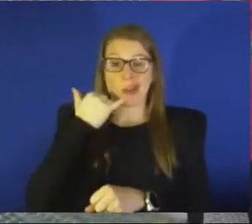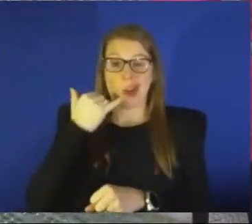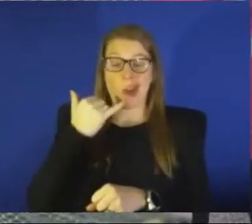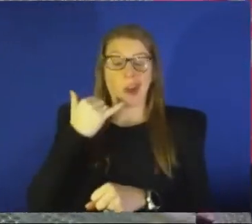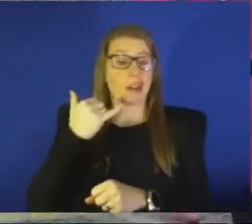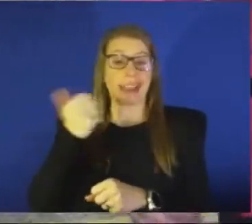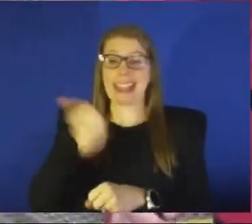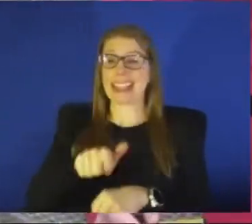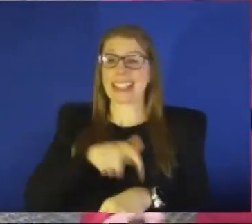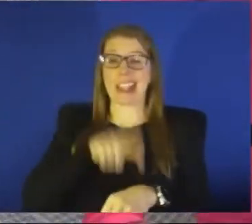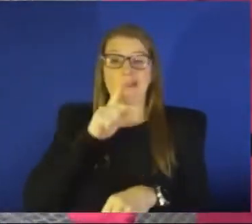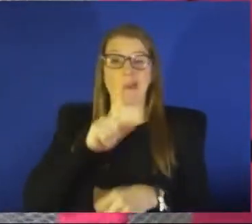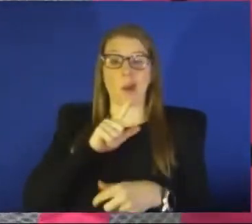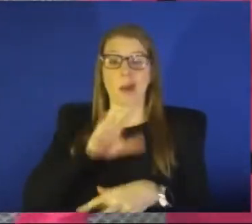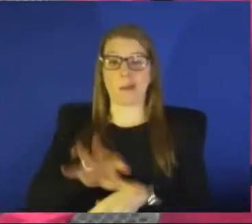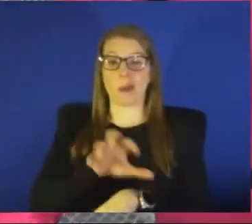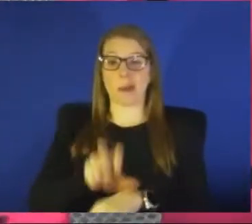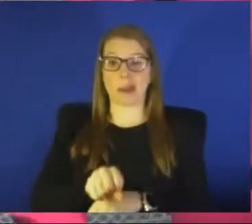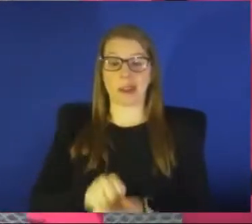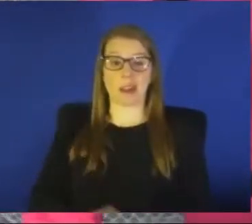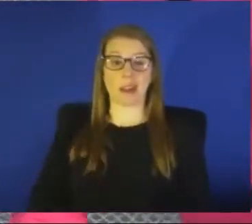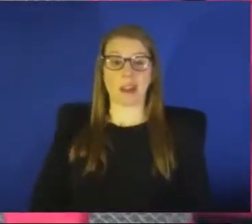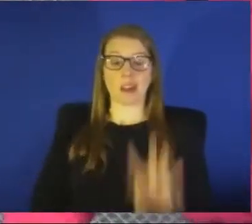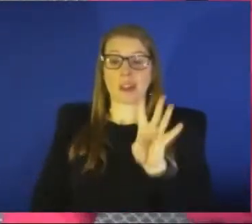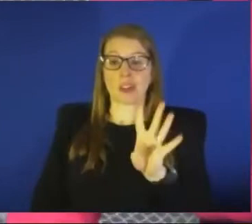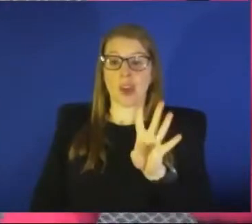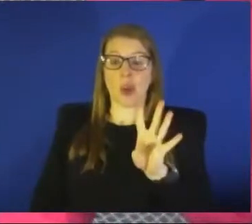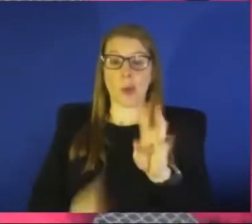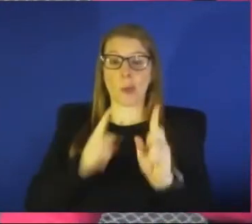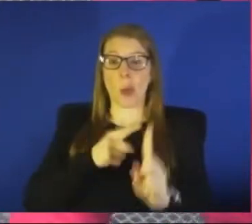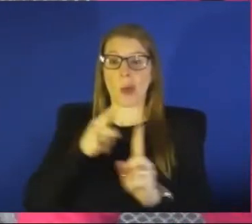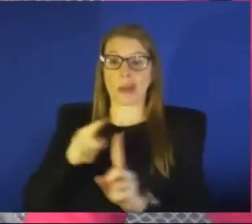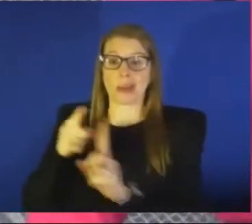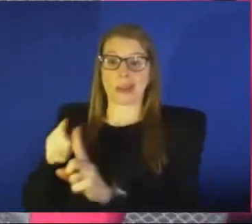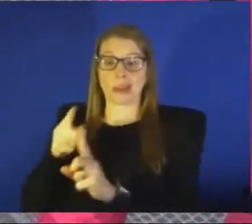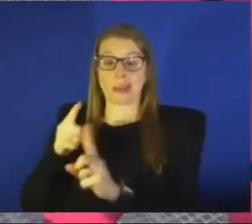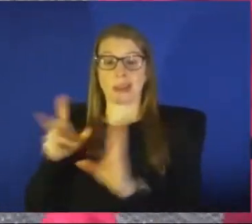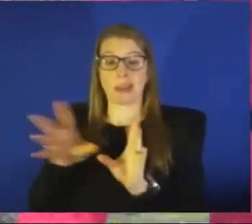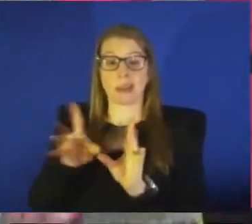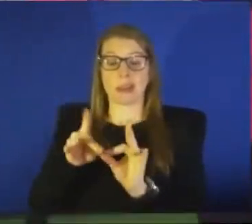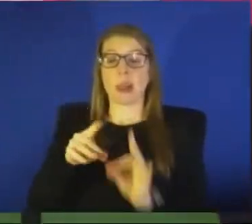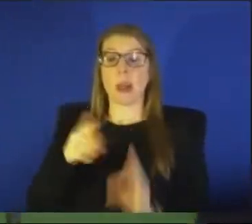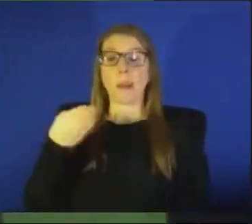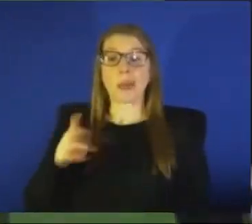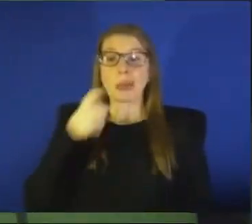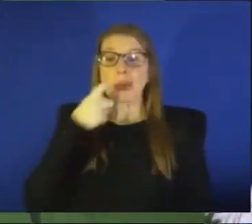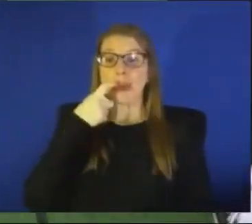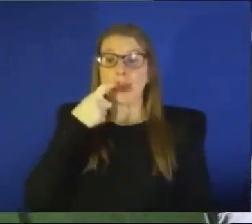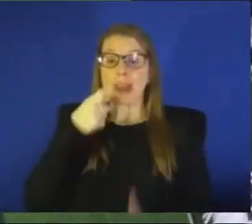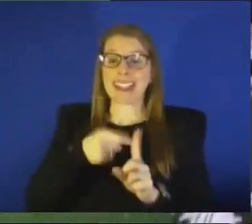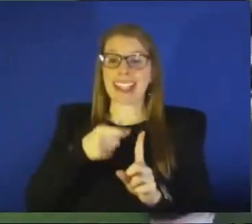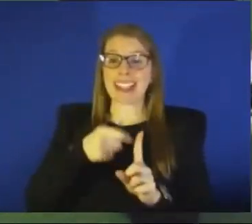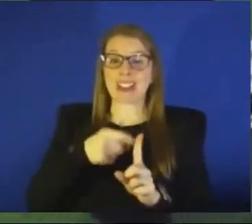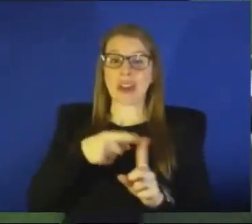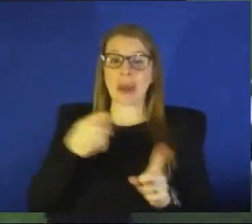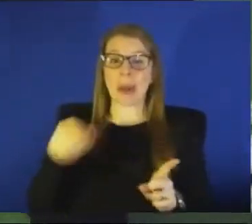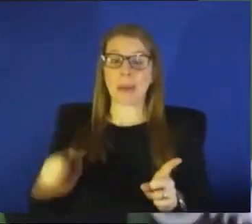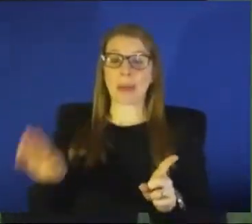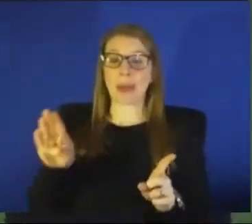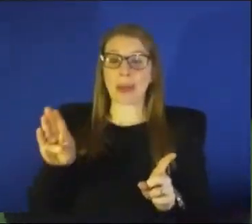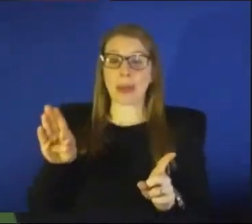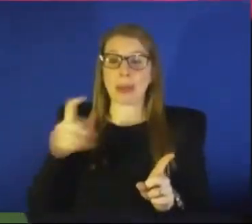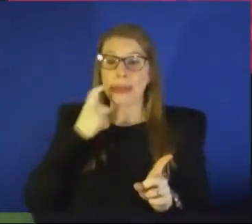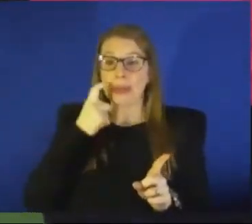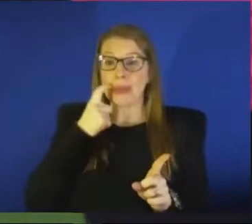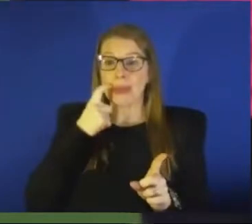Tell 4 points of hookup. Tell Yeah. them what you did to So me. we've got 4 Bluetooth sensors that are picked up by our Bluetooth receiver here. Okay.